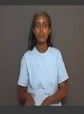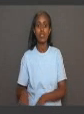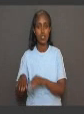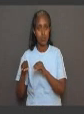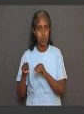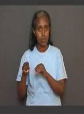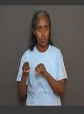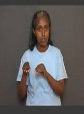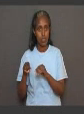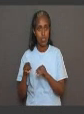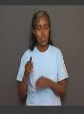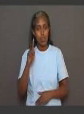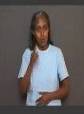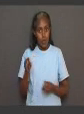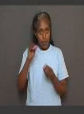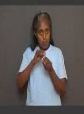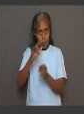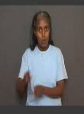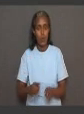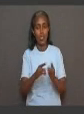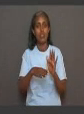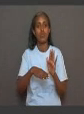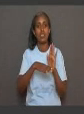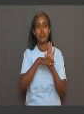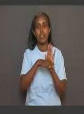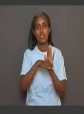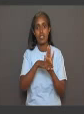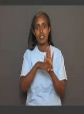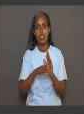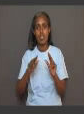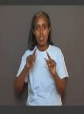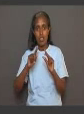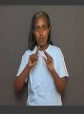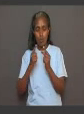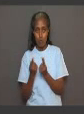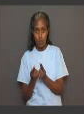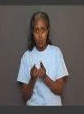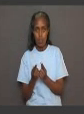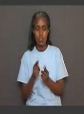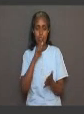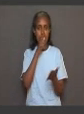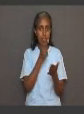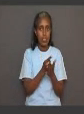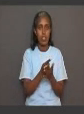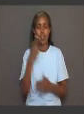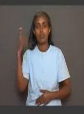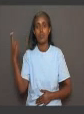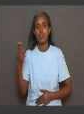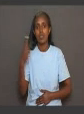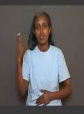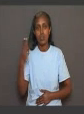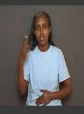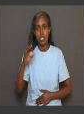Students, one more way to represent grouped data is by using